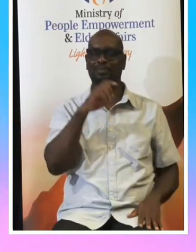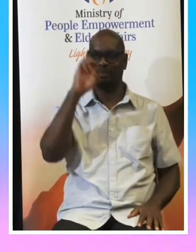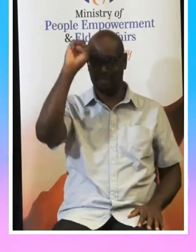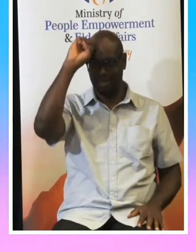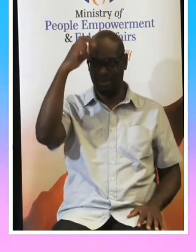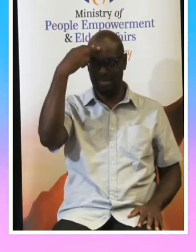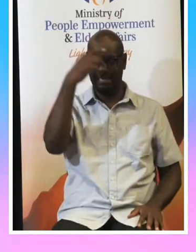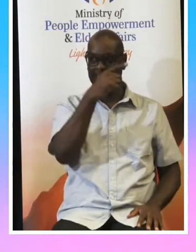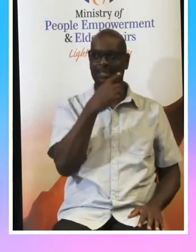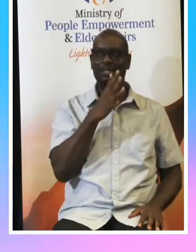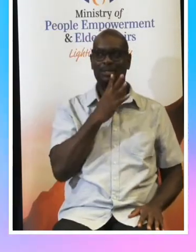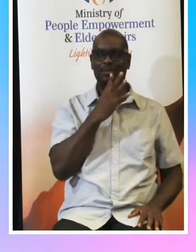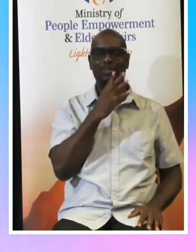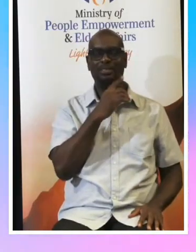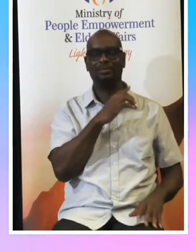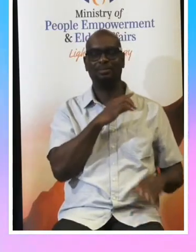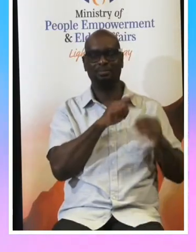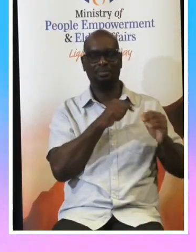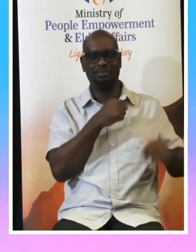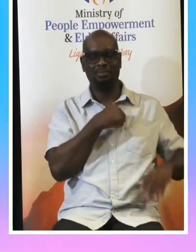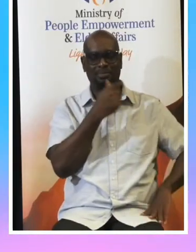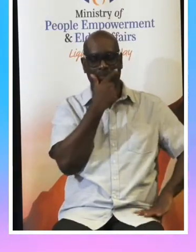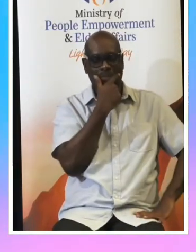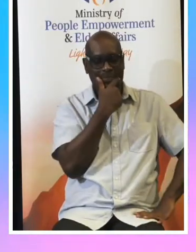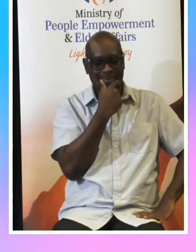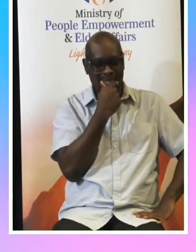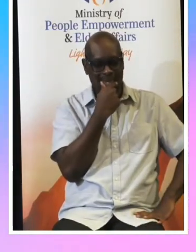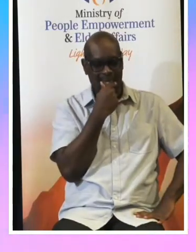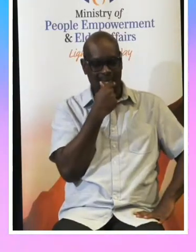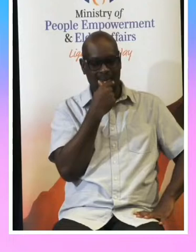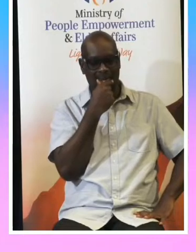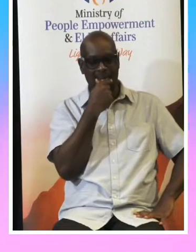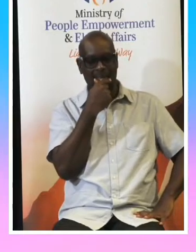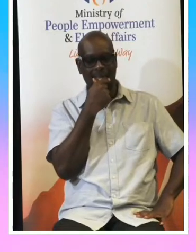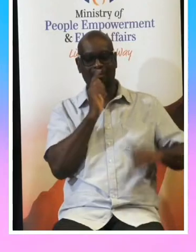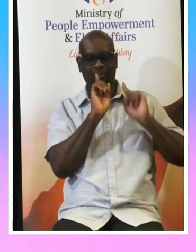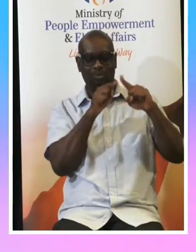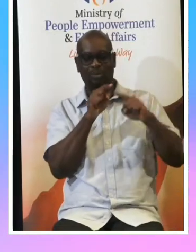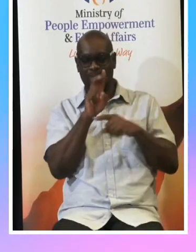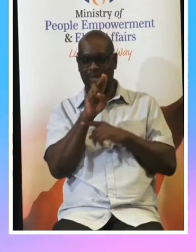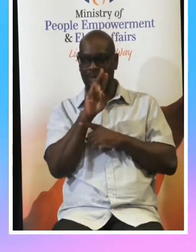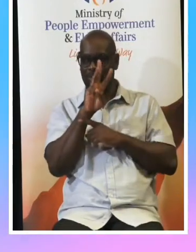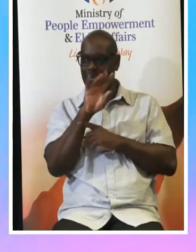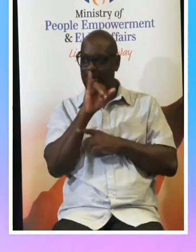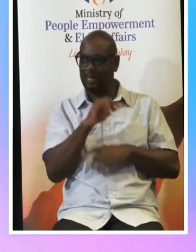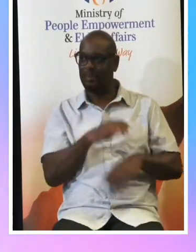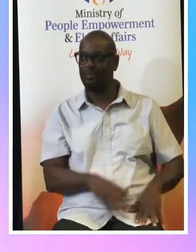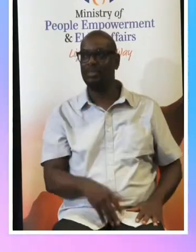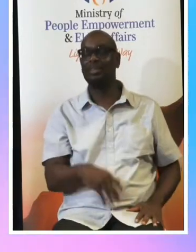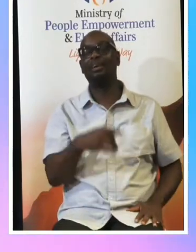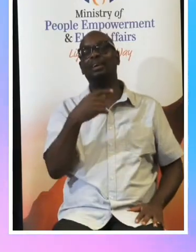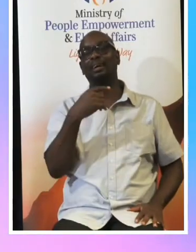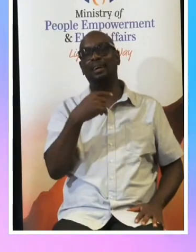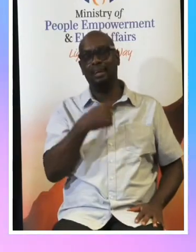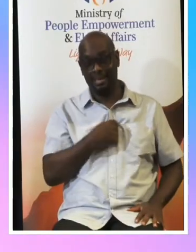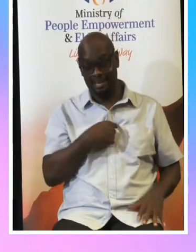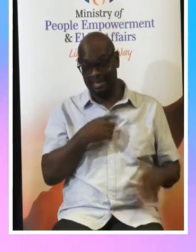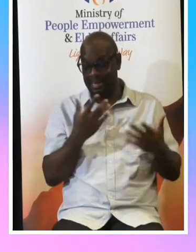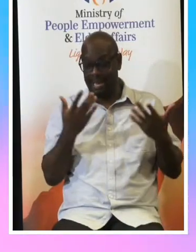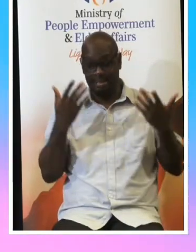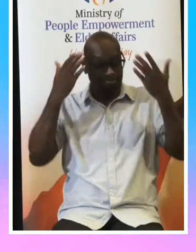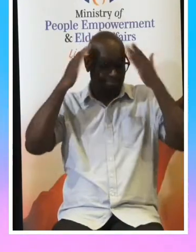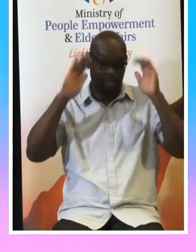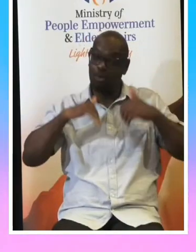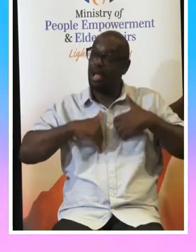while at the University of the West Indies, I somehow ended up on the board of the Barbados Council for the Disabled.